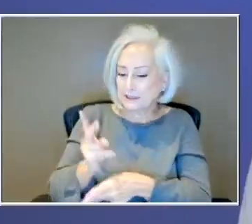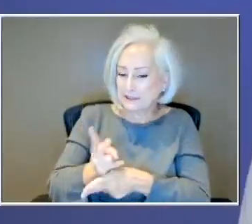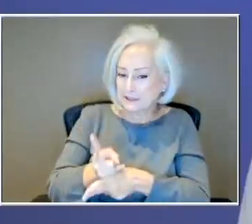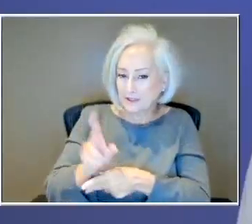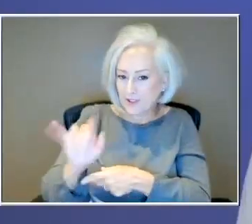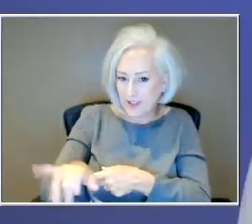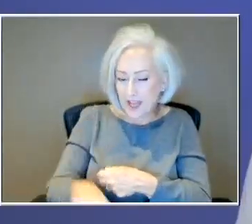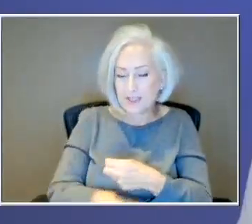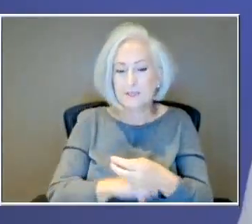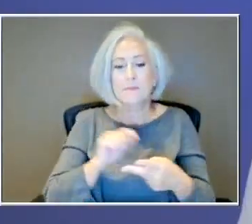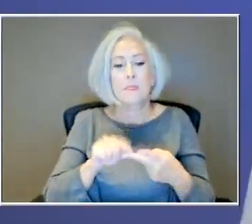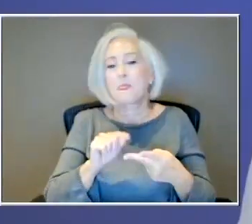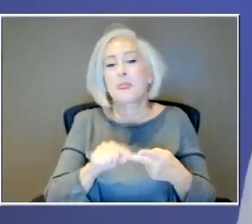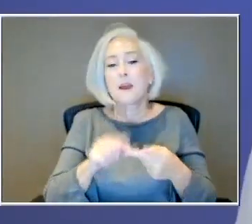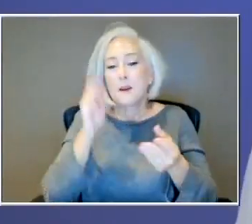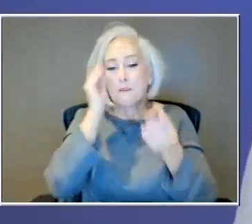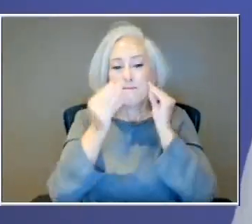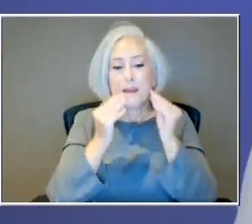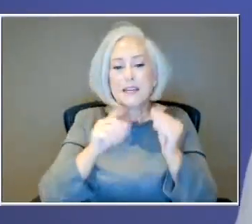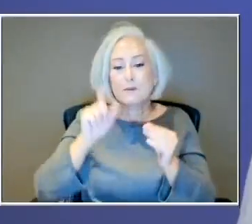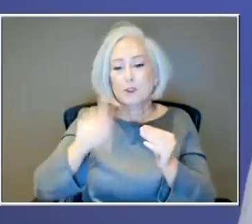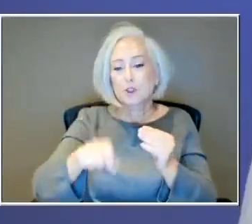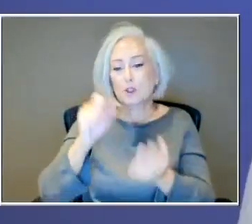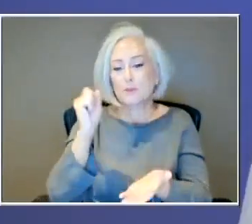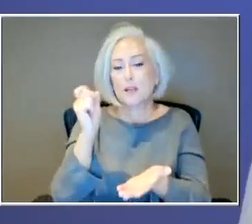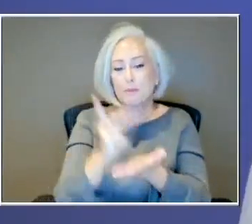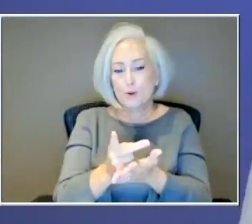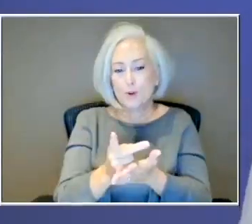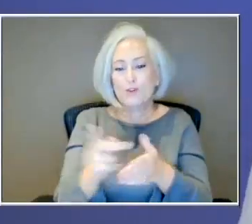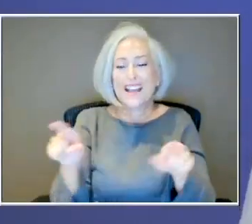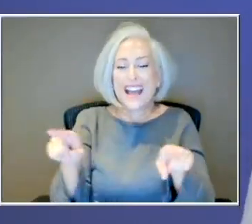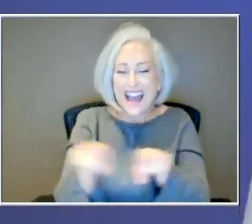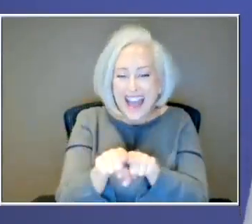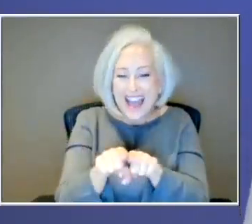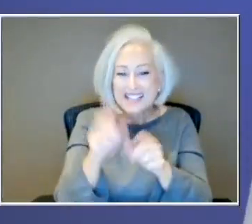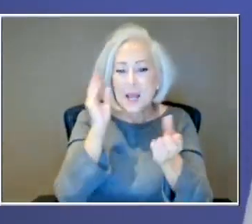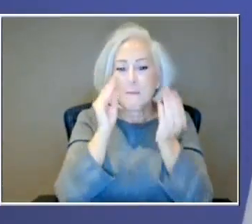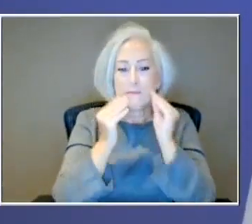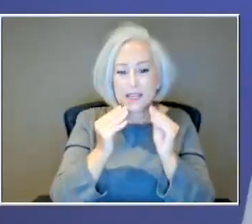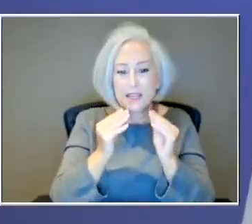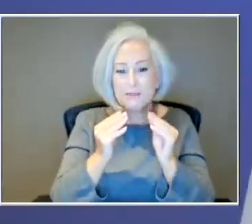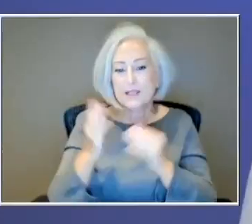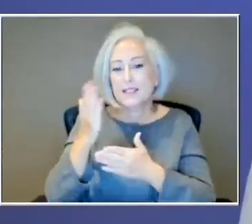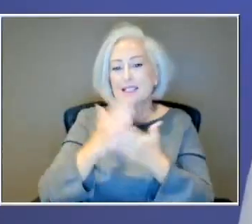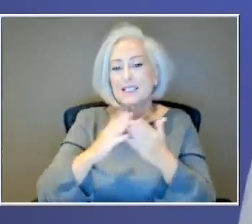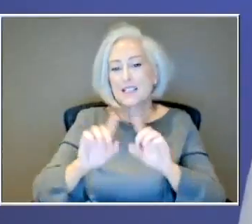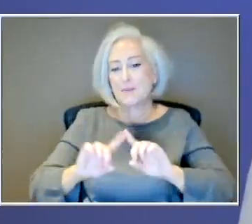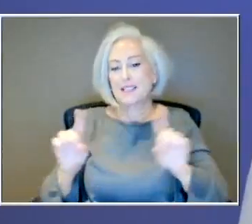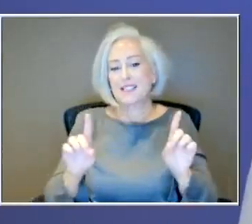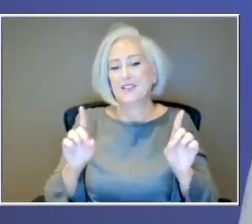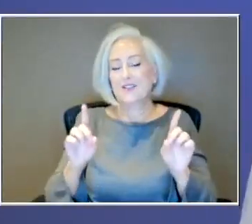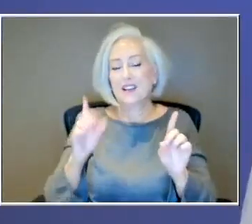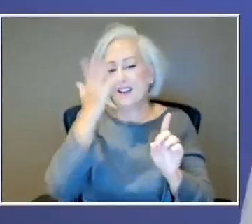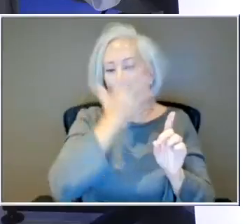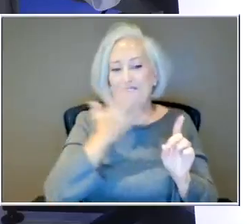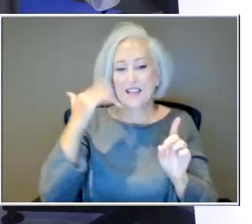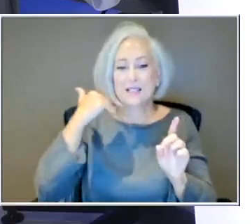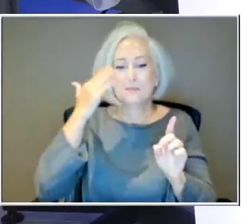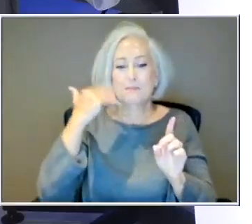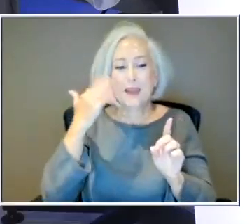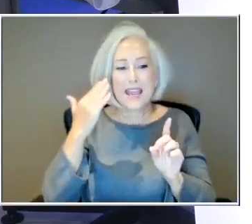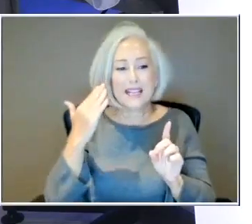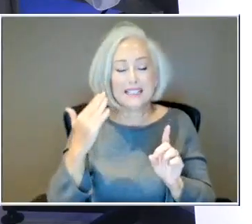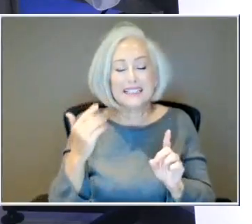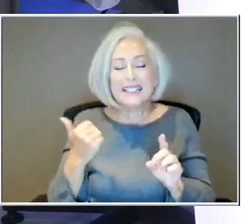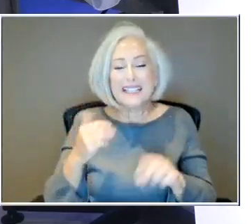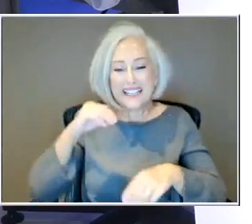should be approved to be used as makeup. A lot of that is like different face paints is what we really get. Getting in eyes, kids rubbing their